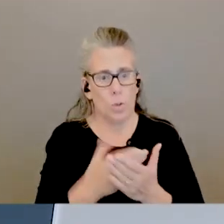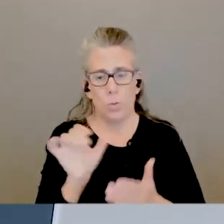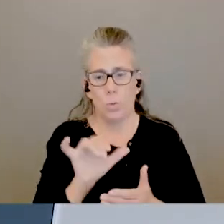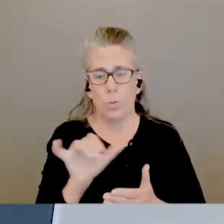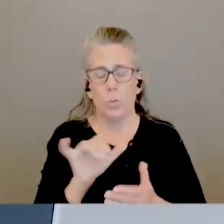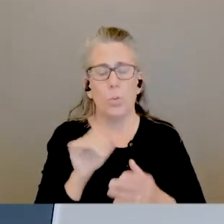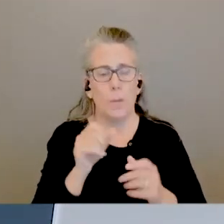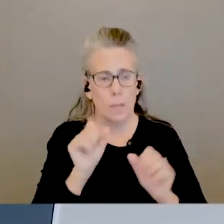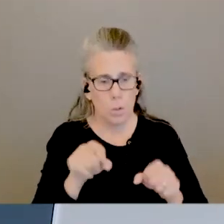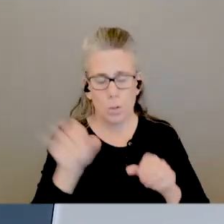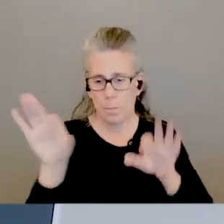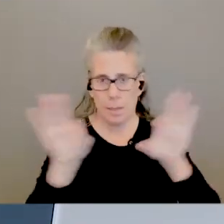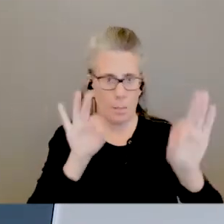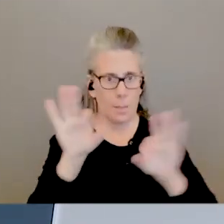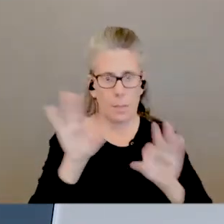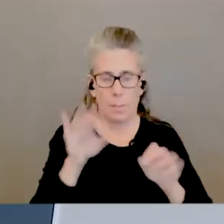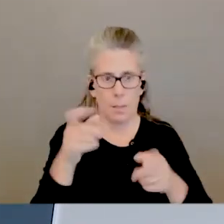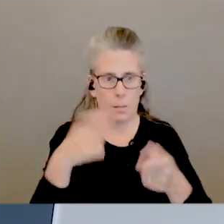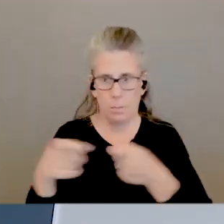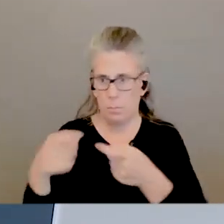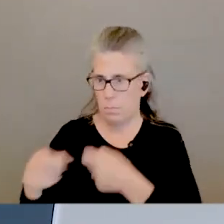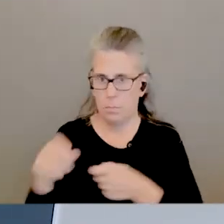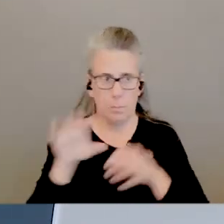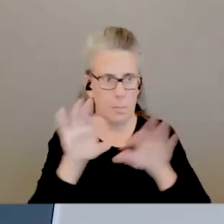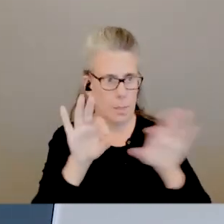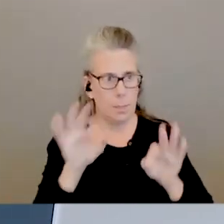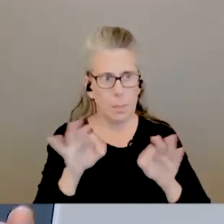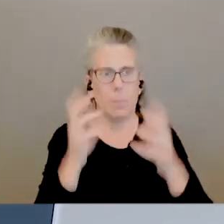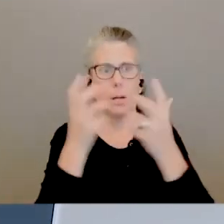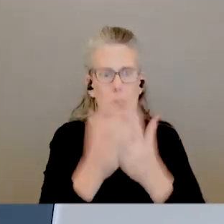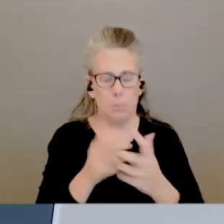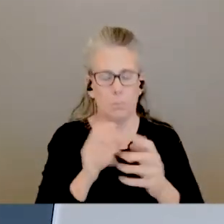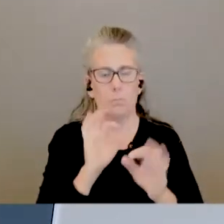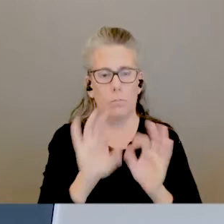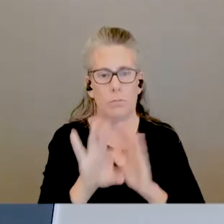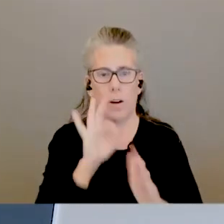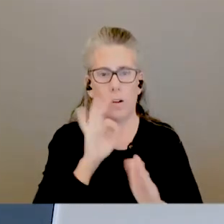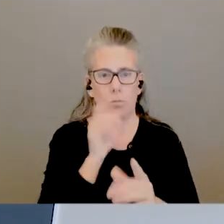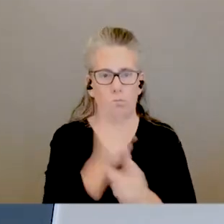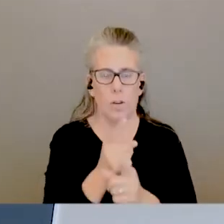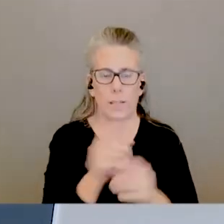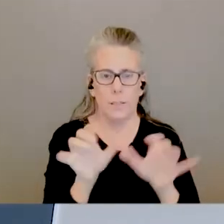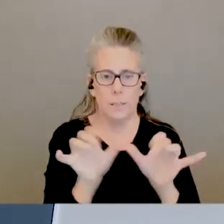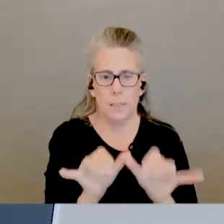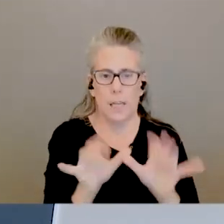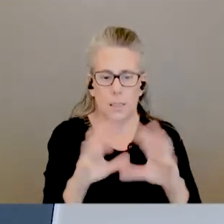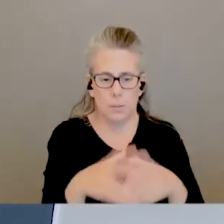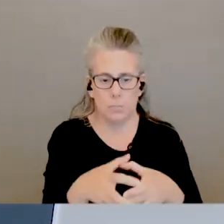achieve what we needed. Now, there is more to come, because it's always an iterative thing. Like,